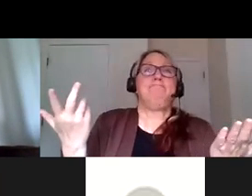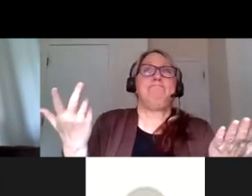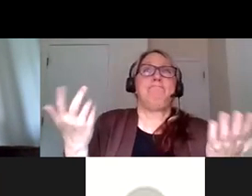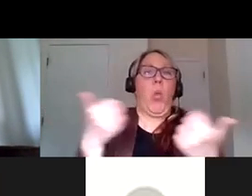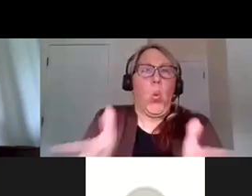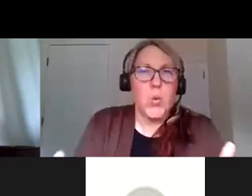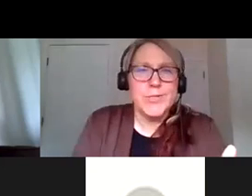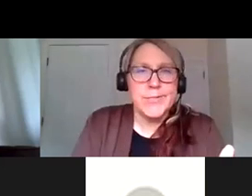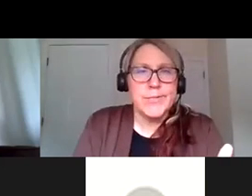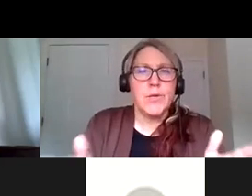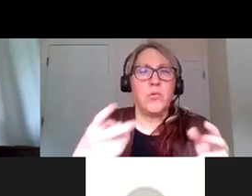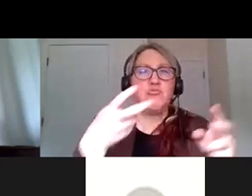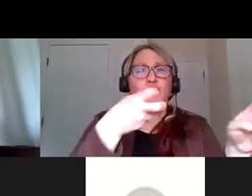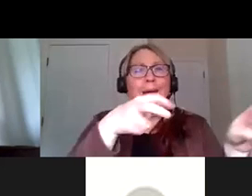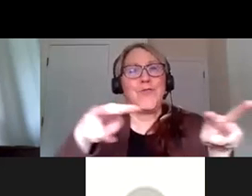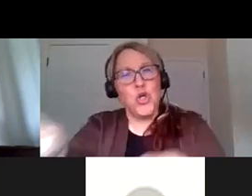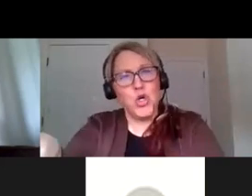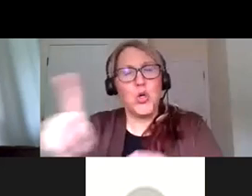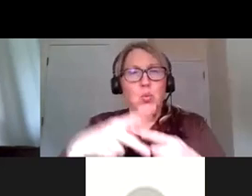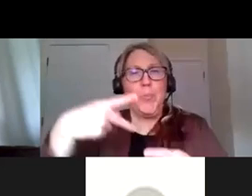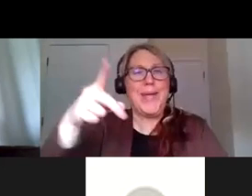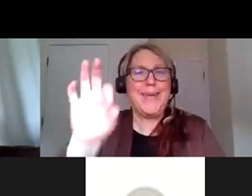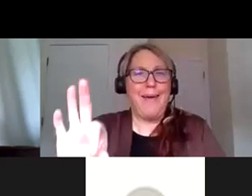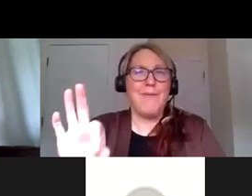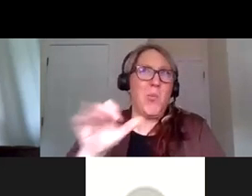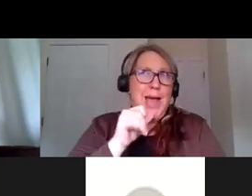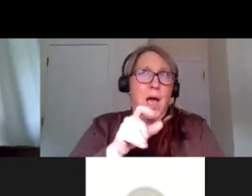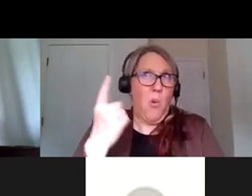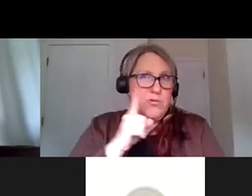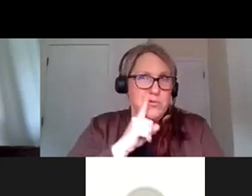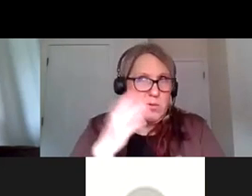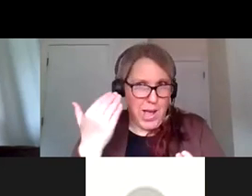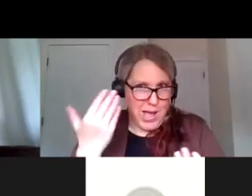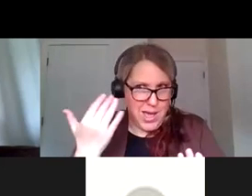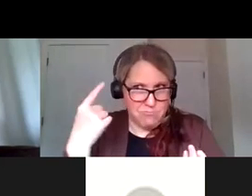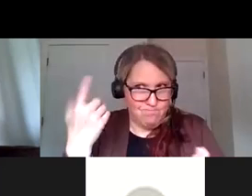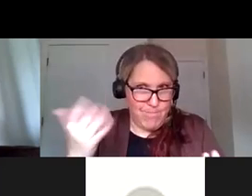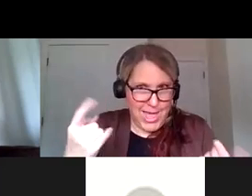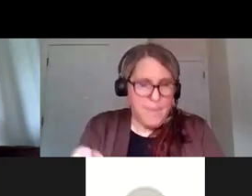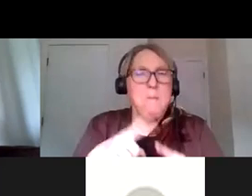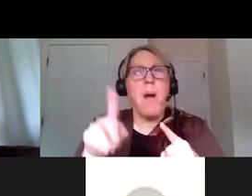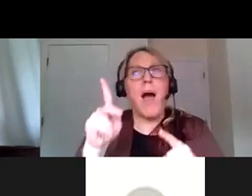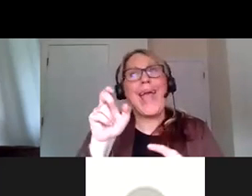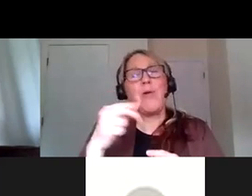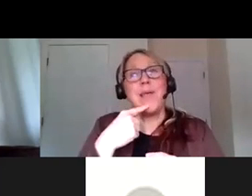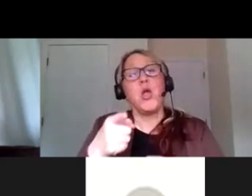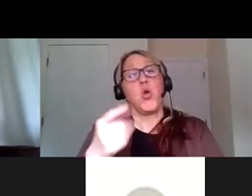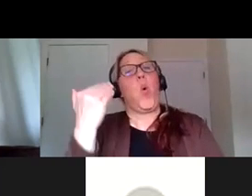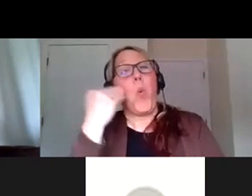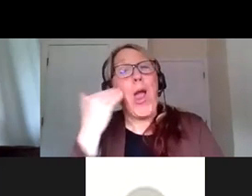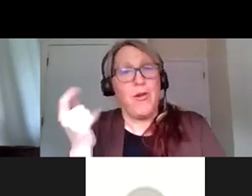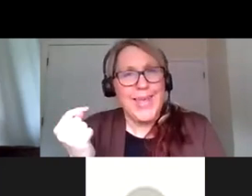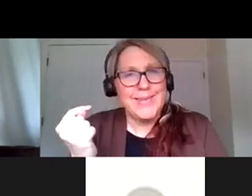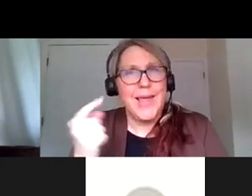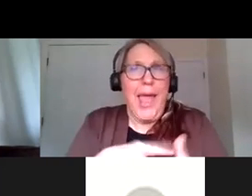losing something when it's transferring over, and we're not always sure why. But like Karen said, as long as being aware and then doing